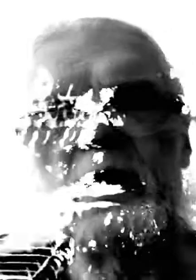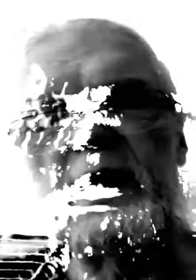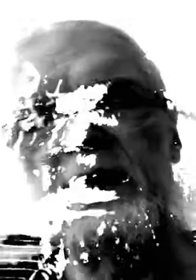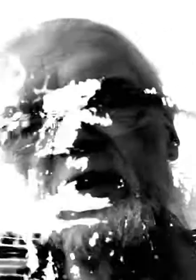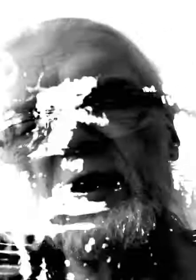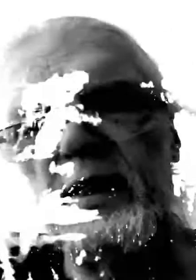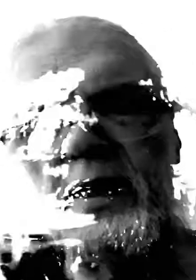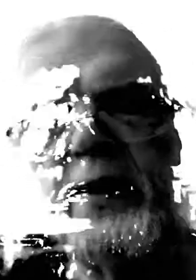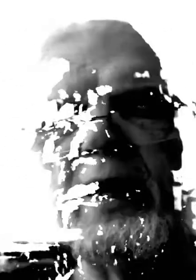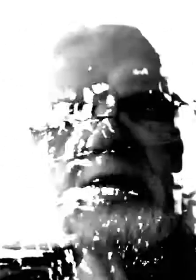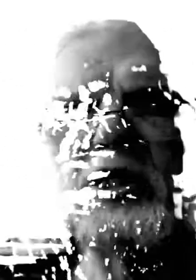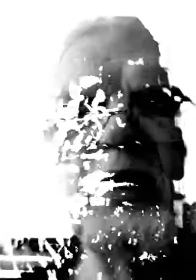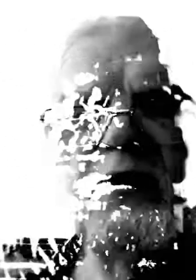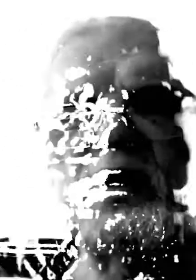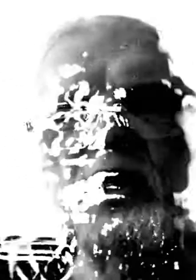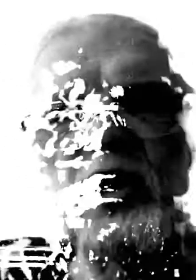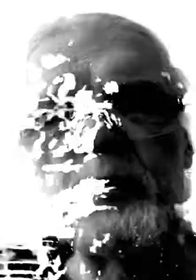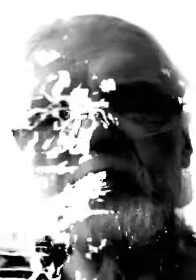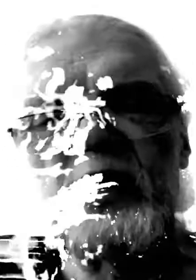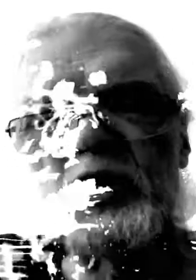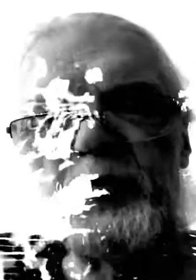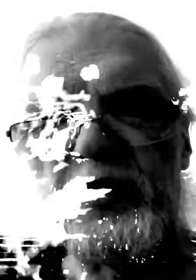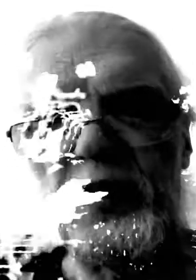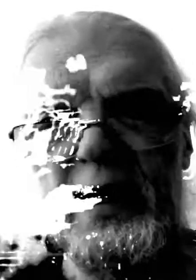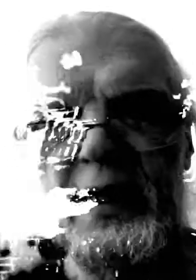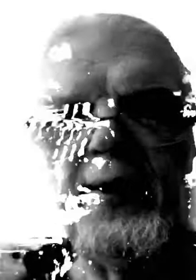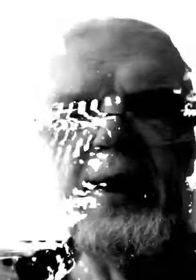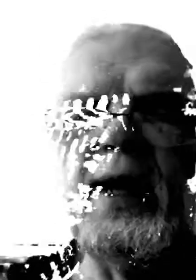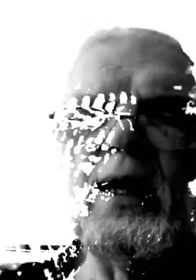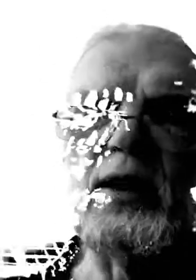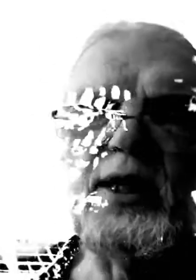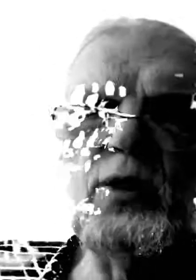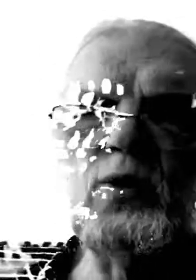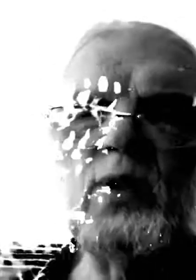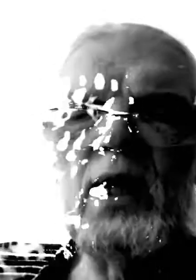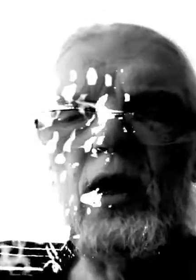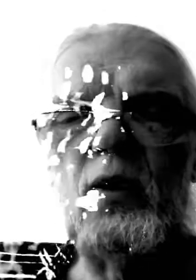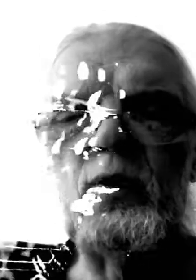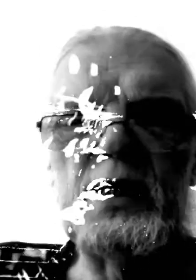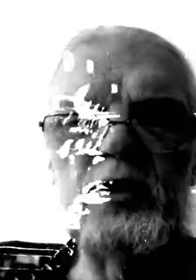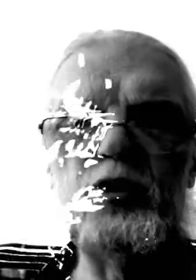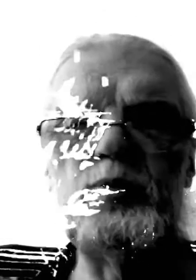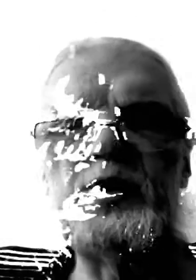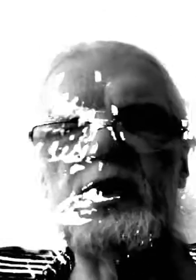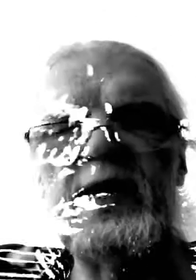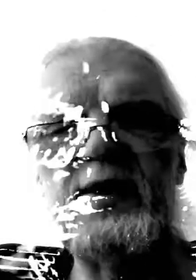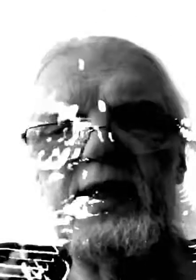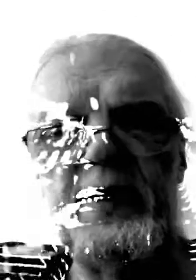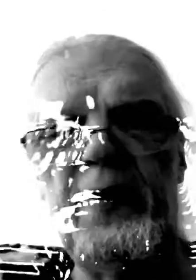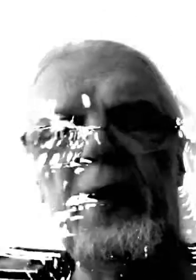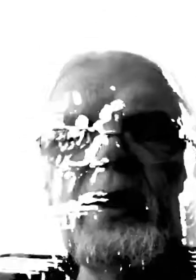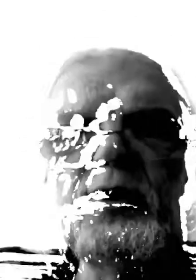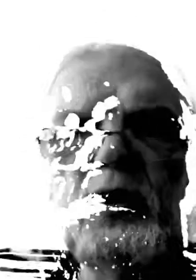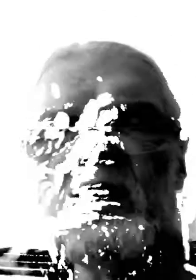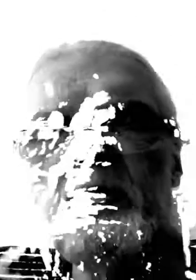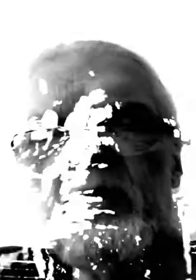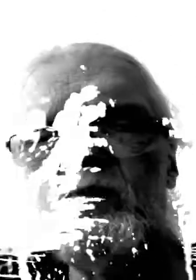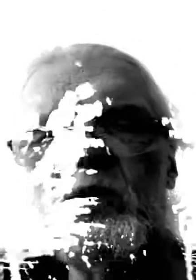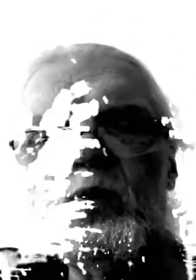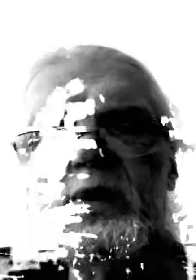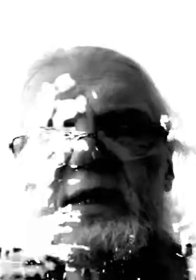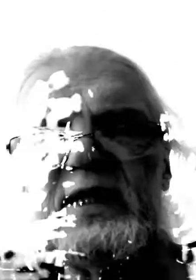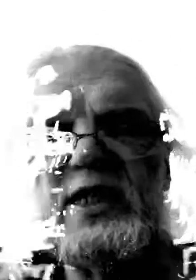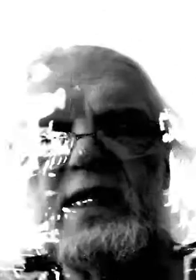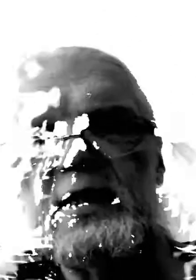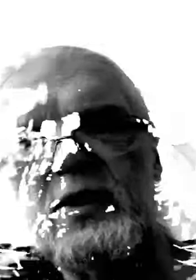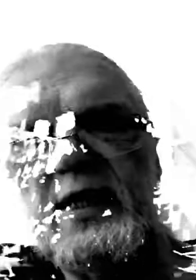one another. Speak for your comrades, brother. Like you alone can group together. You and me will